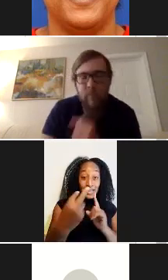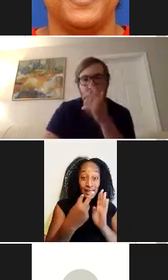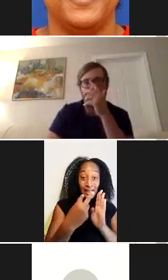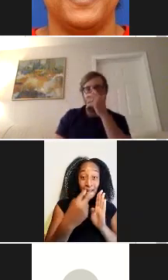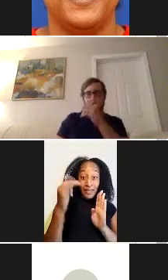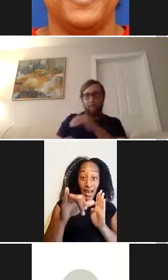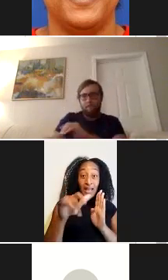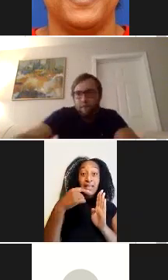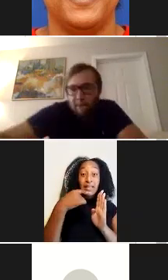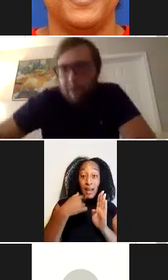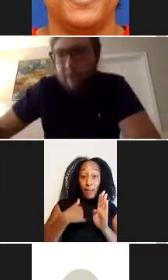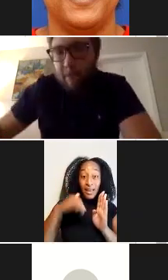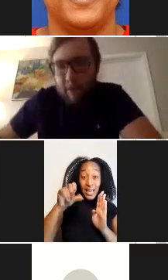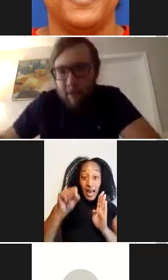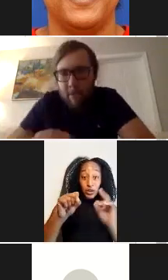yes or no.